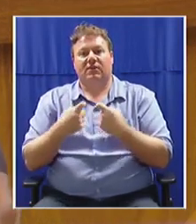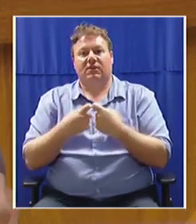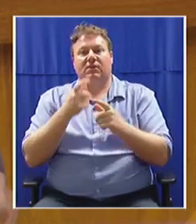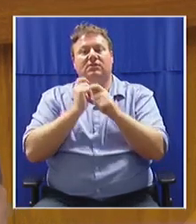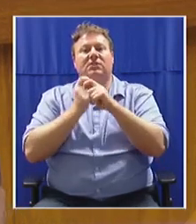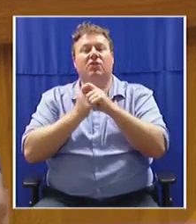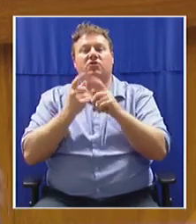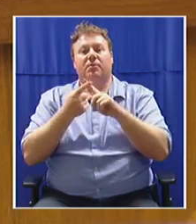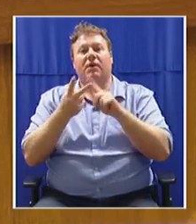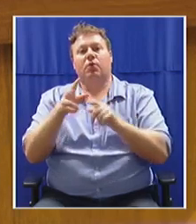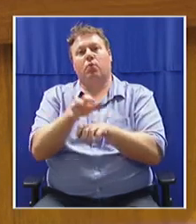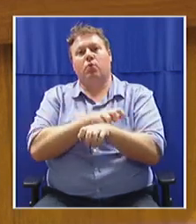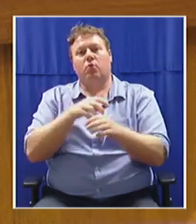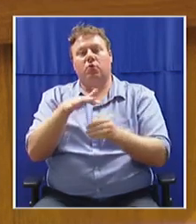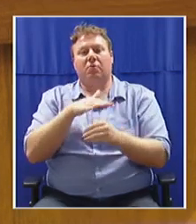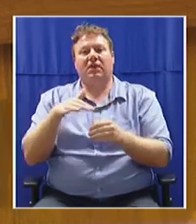economic spaces.